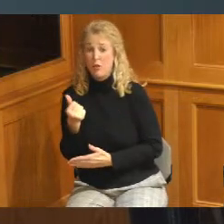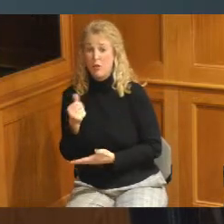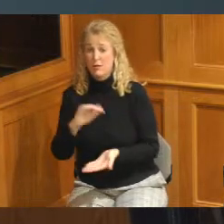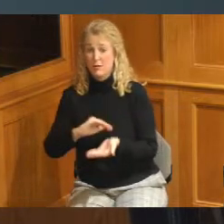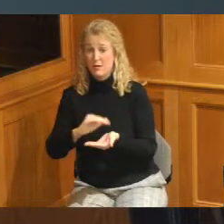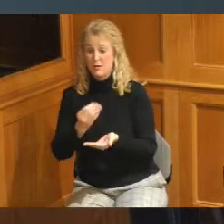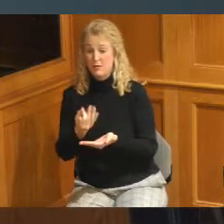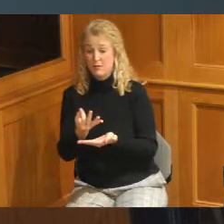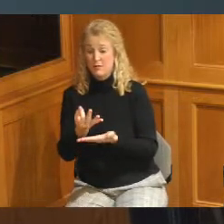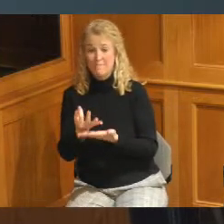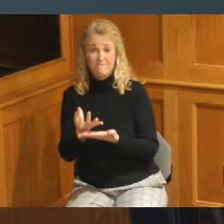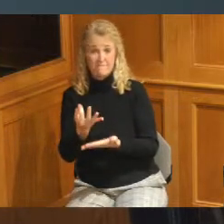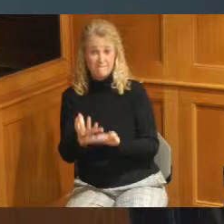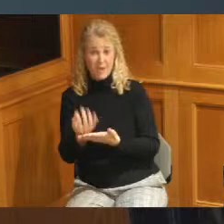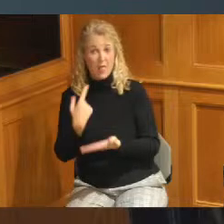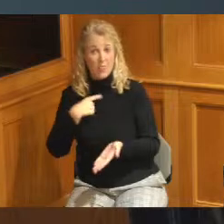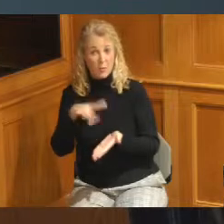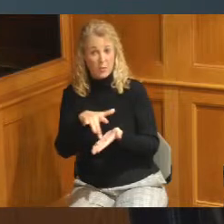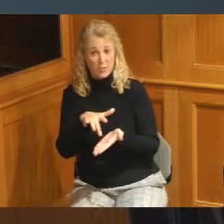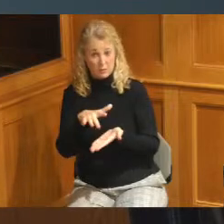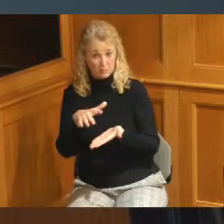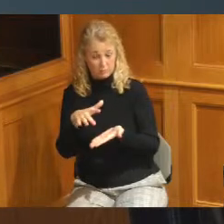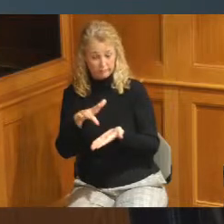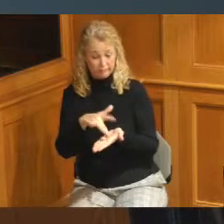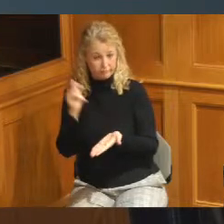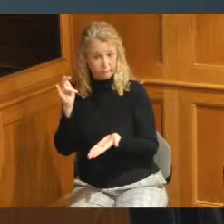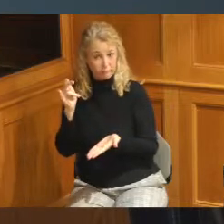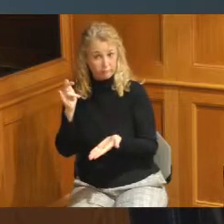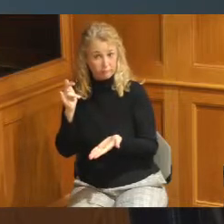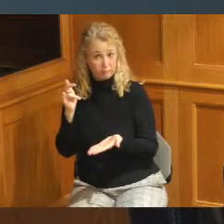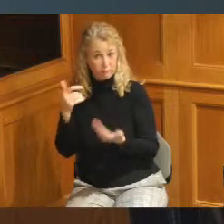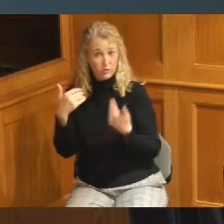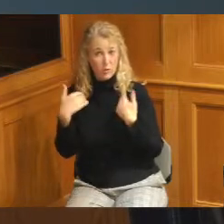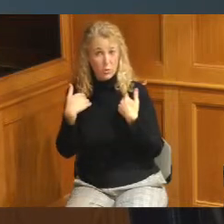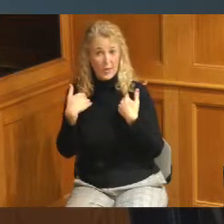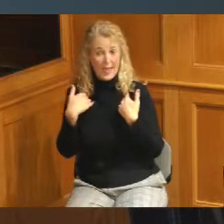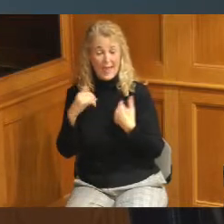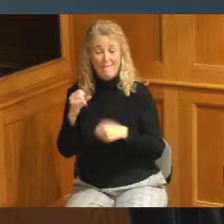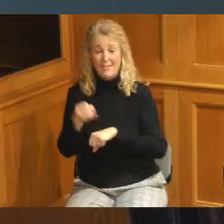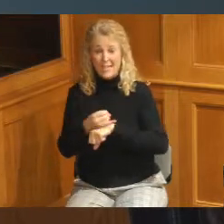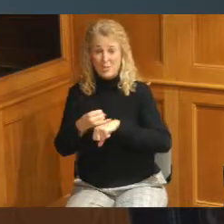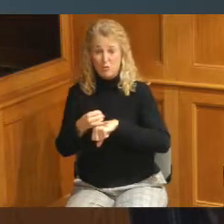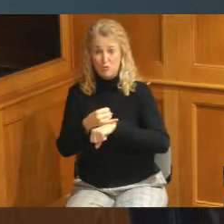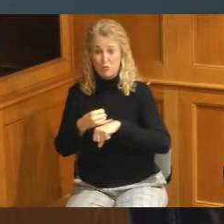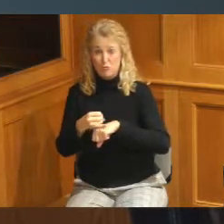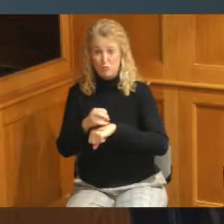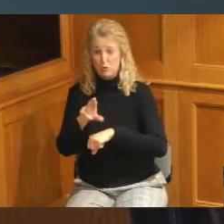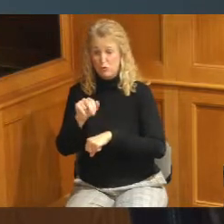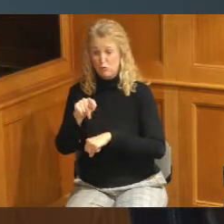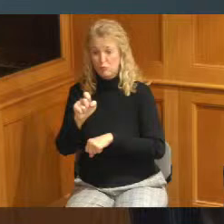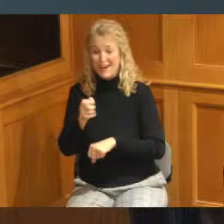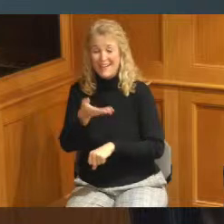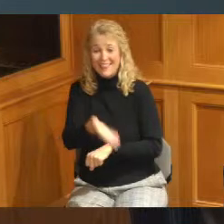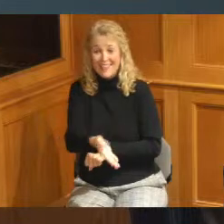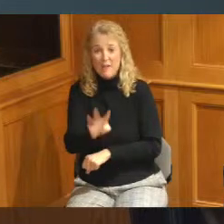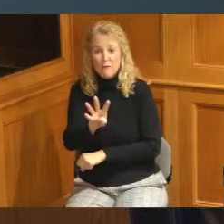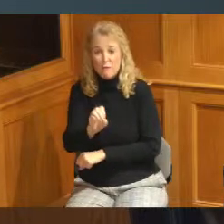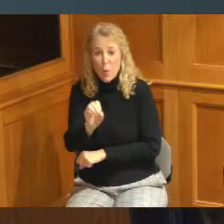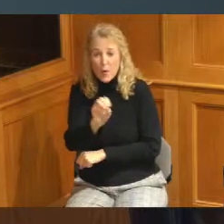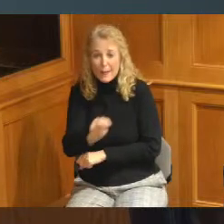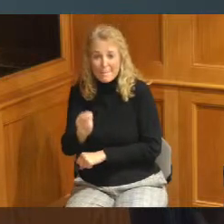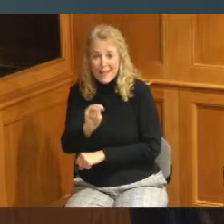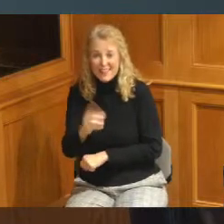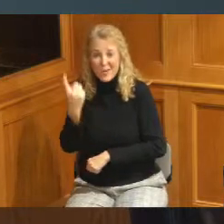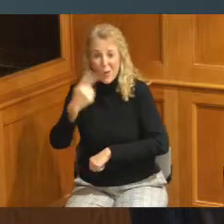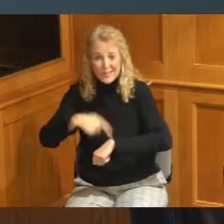that we're utilizing that we've got interest rates. We've got $40 million. It's a